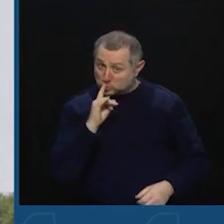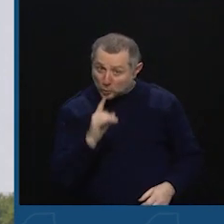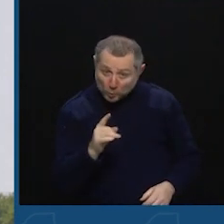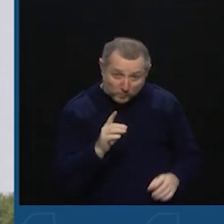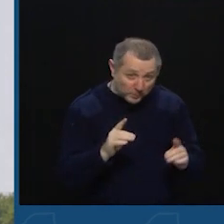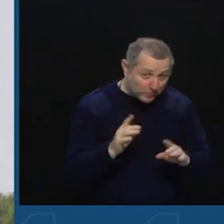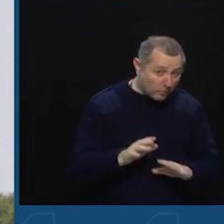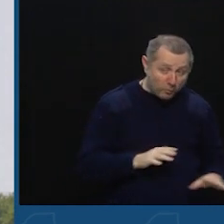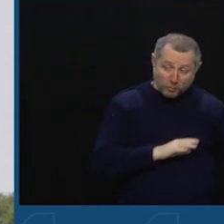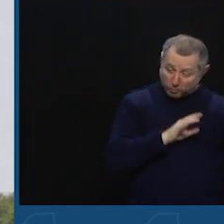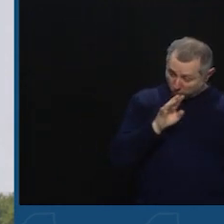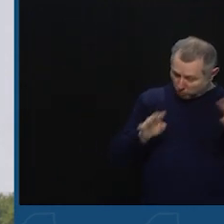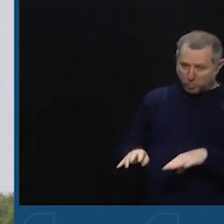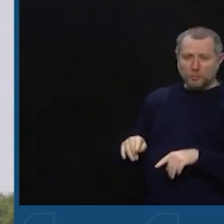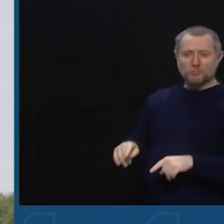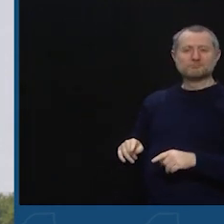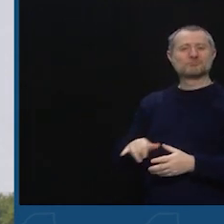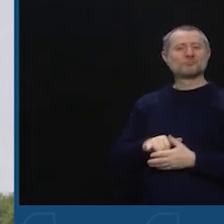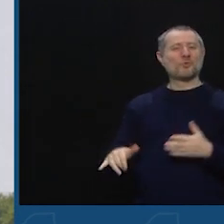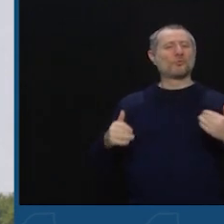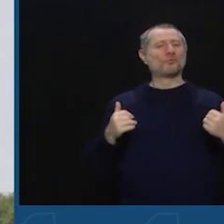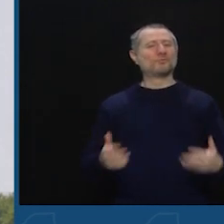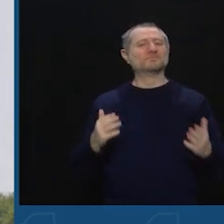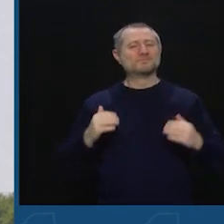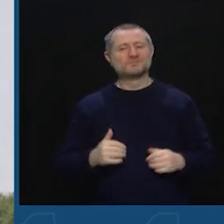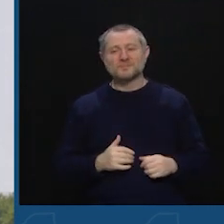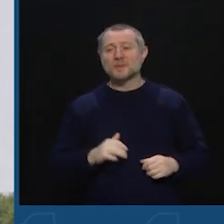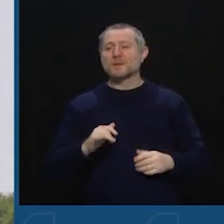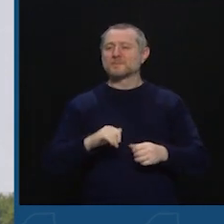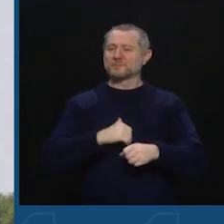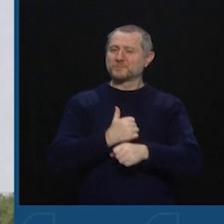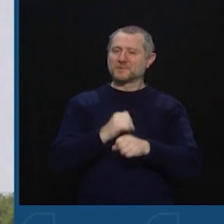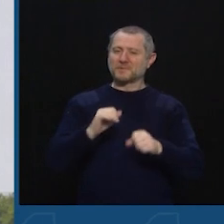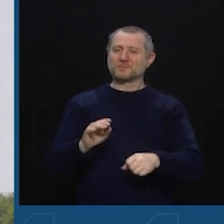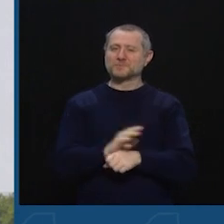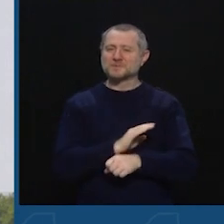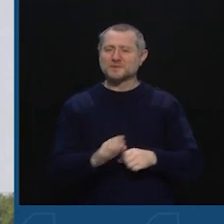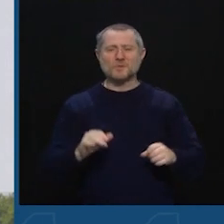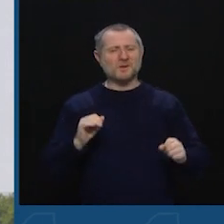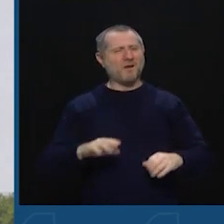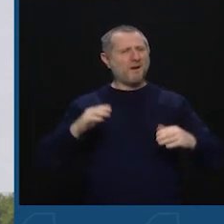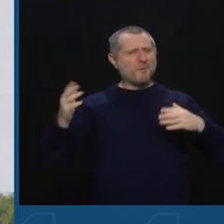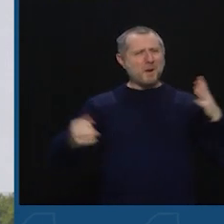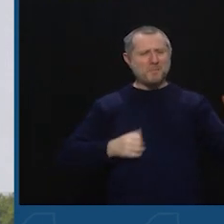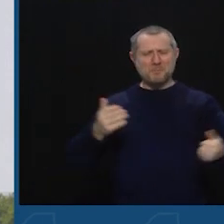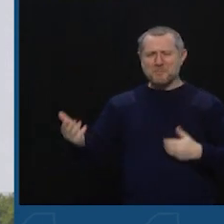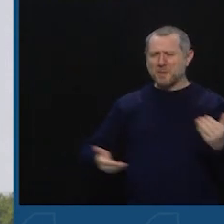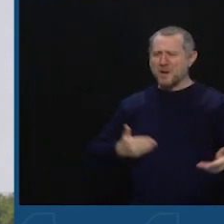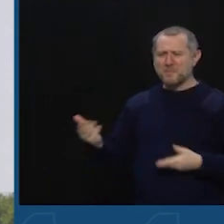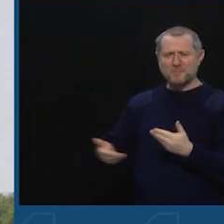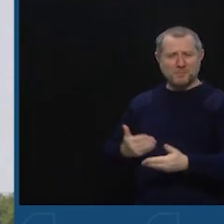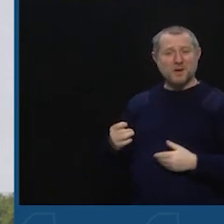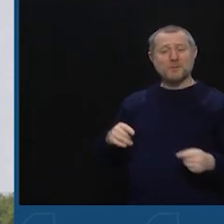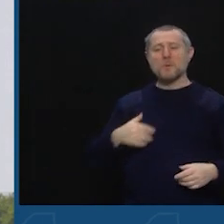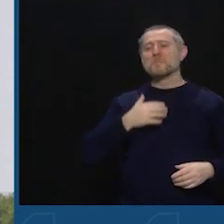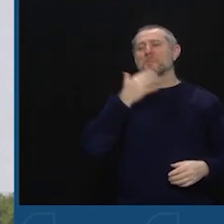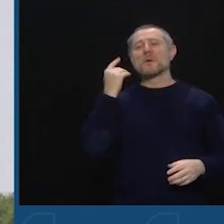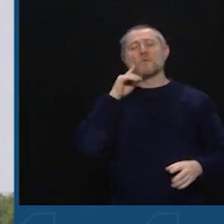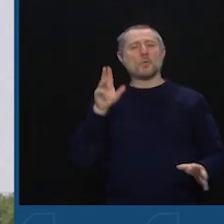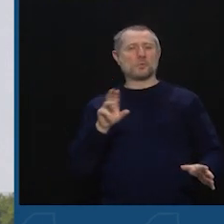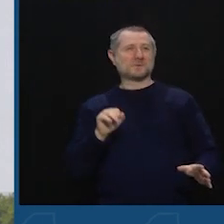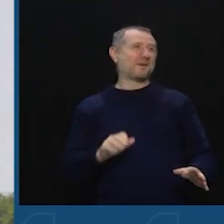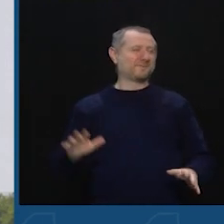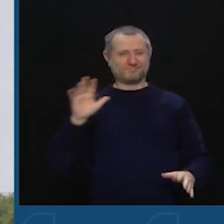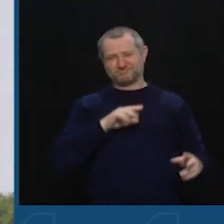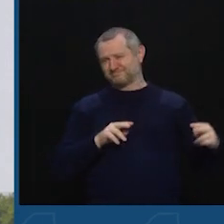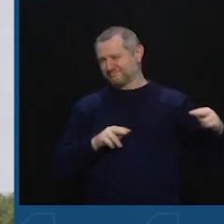most business-friendly and worker-friendly state in the nation. That is what I set out to do. We can accomplish this, and I know that